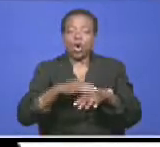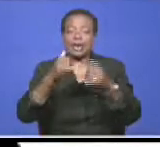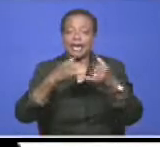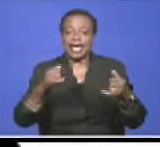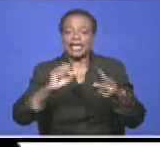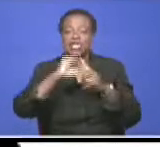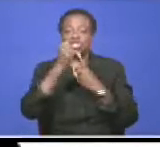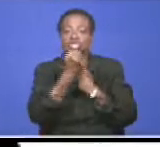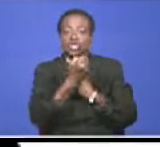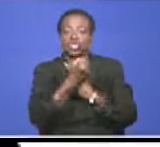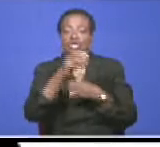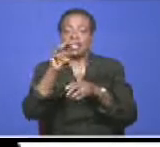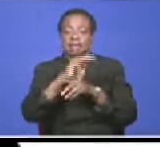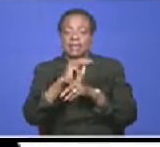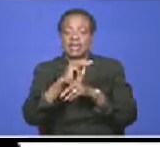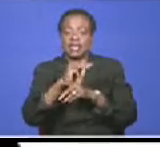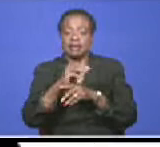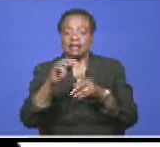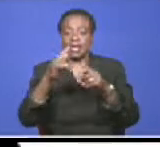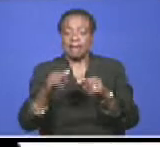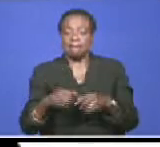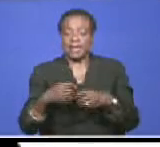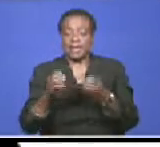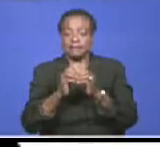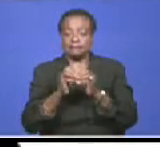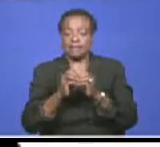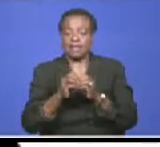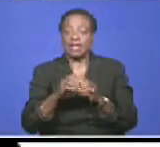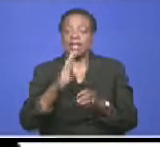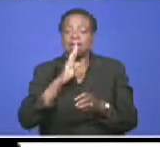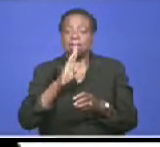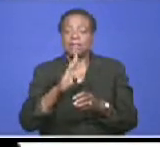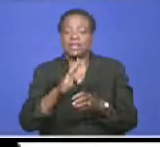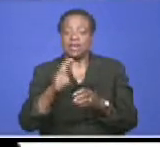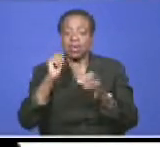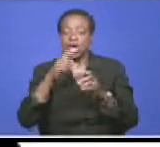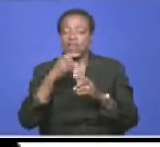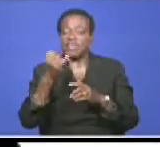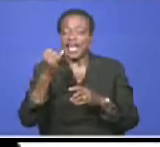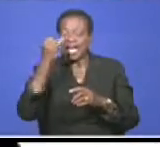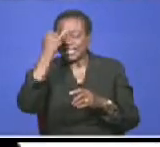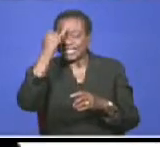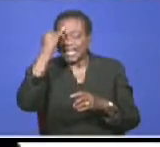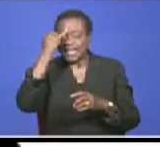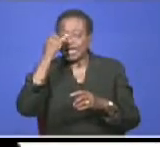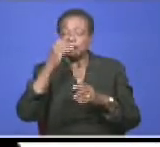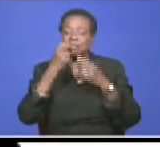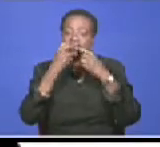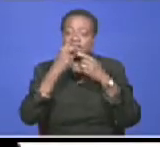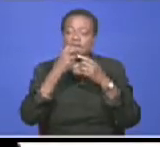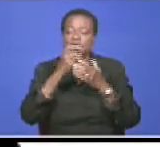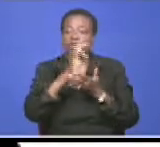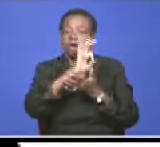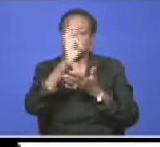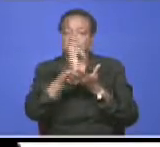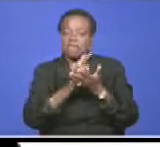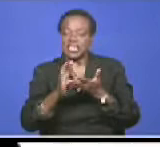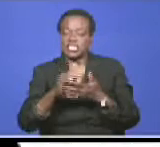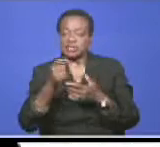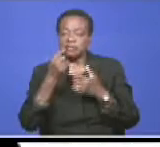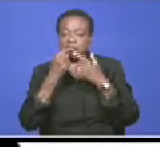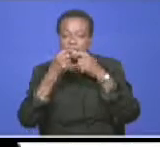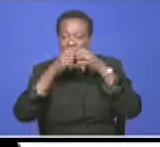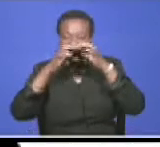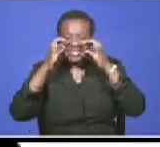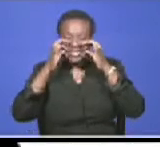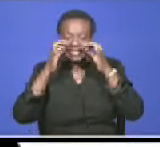campaign. He says to beware of advertisement phrases like Italian braces or fashion braces. Dr. Russell is recorded as